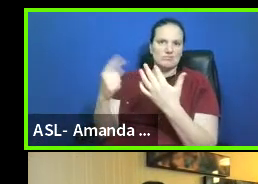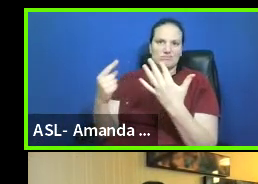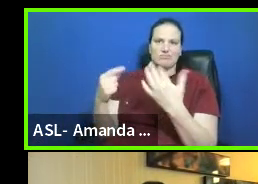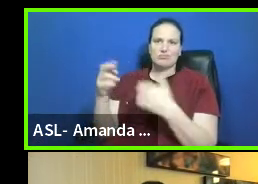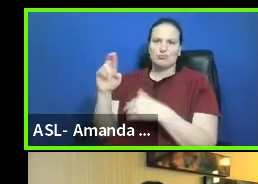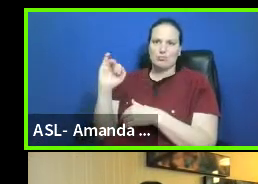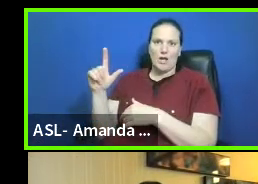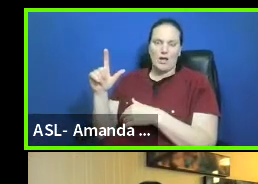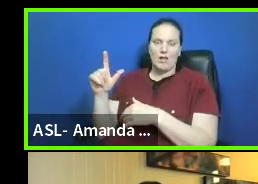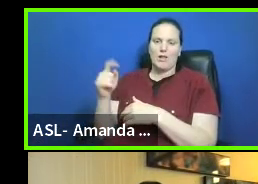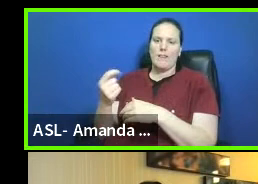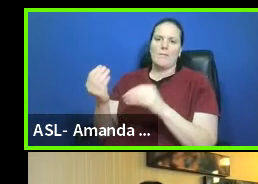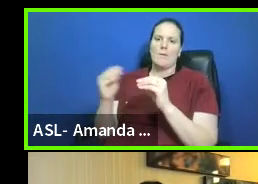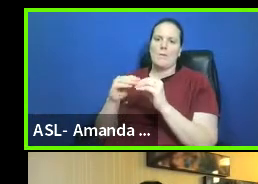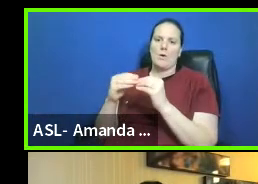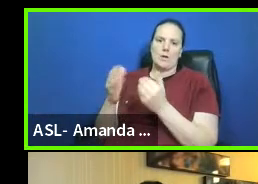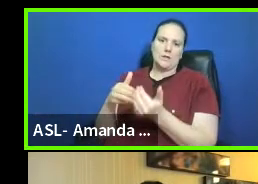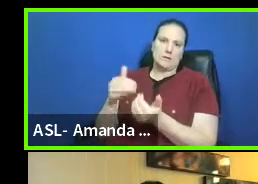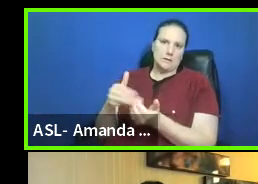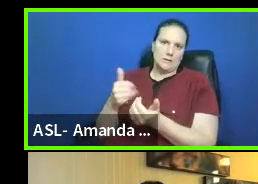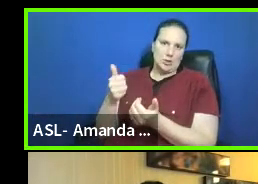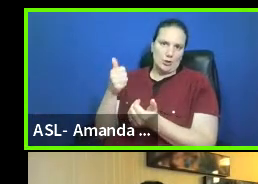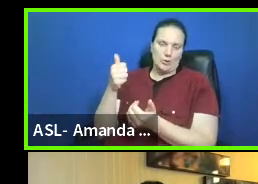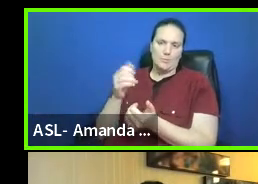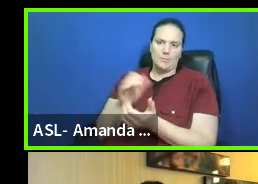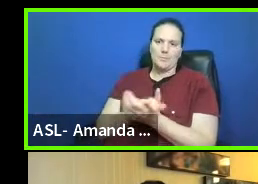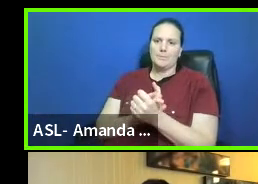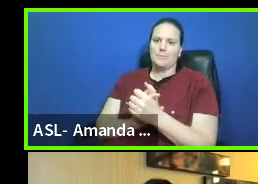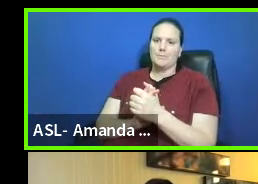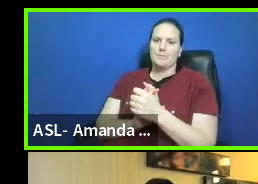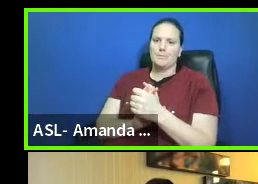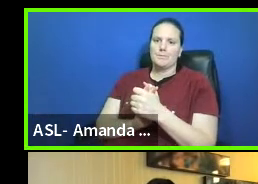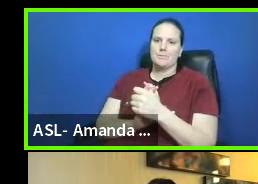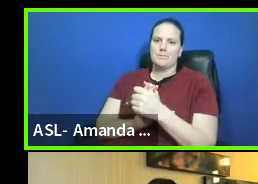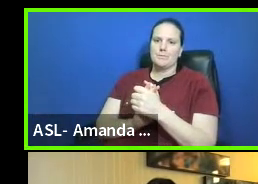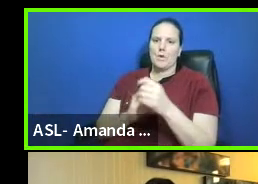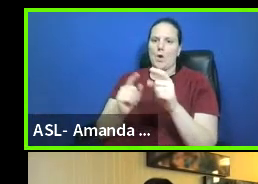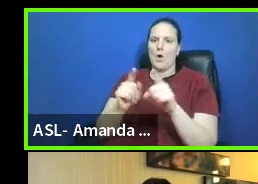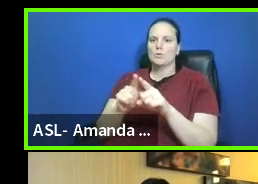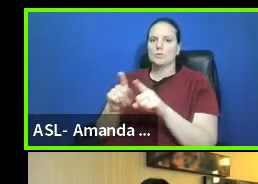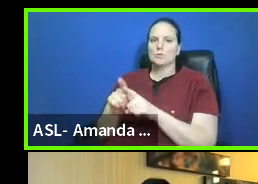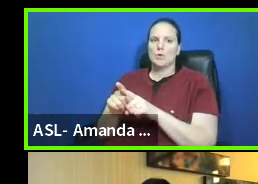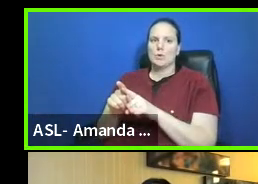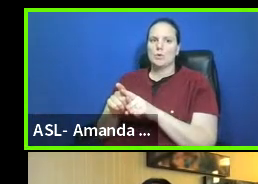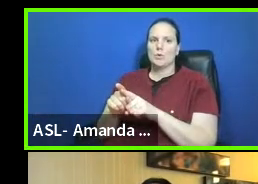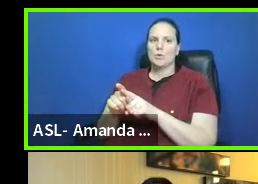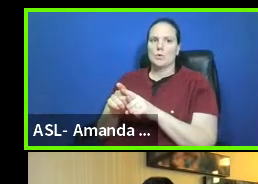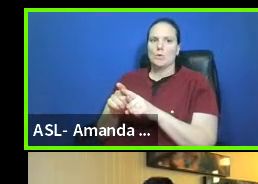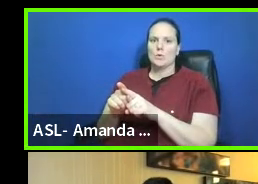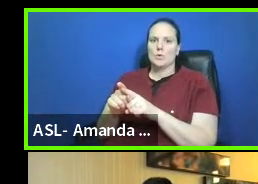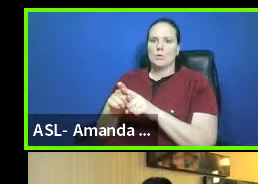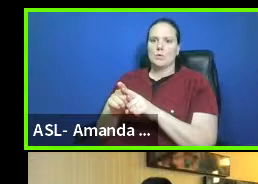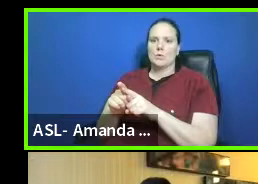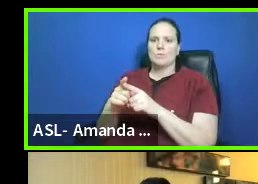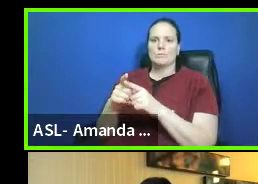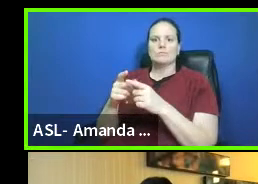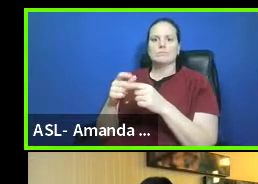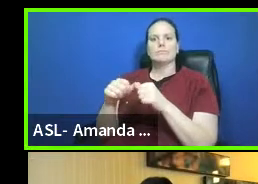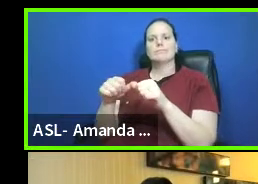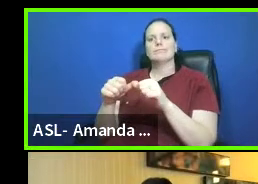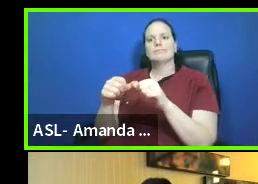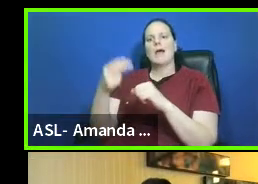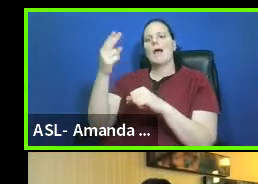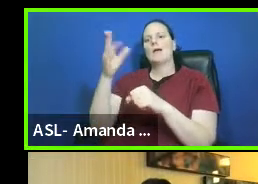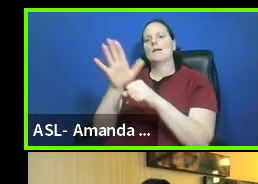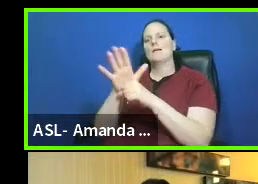rail, a little bit easier. But it also keeps it high enough that we